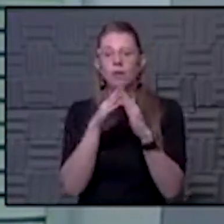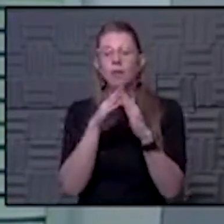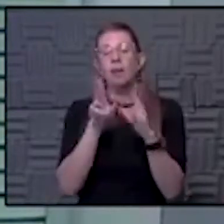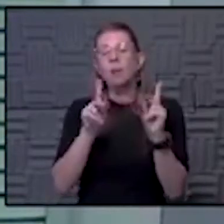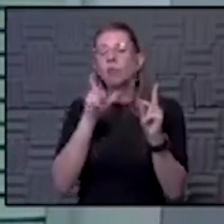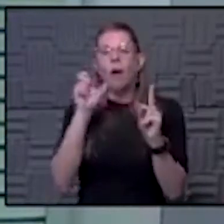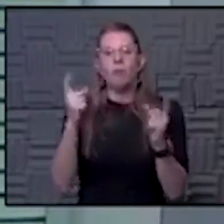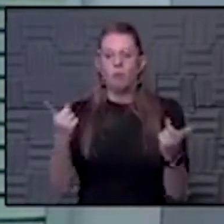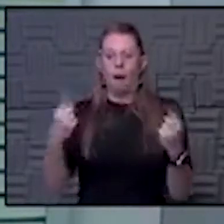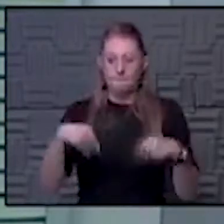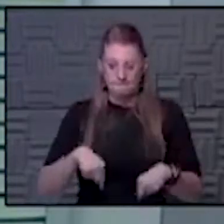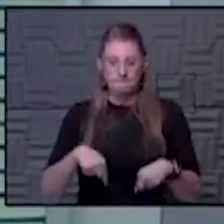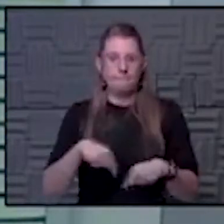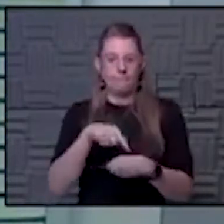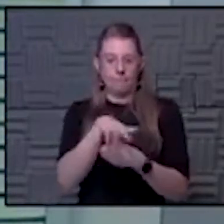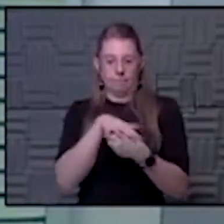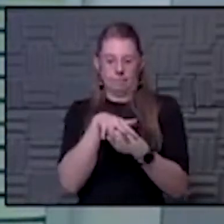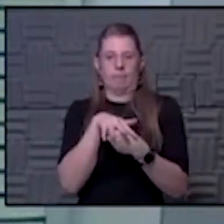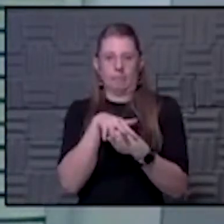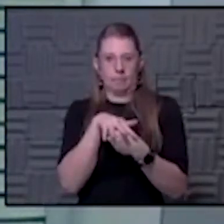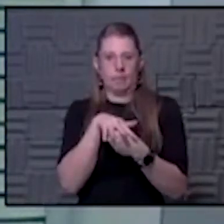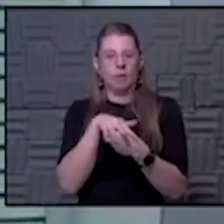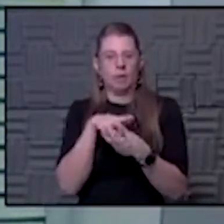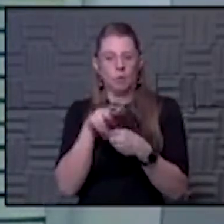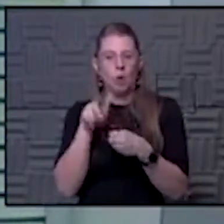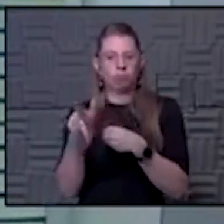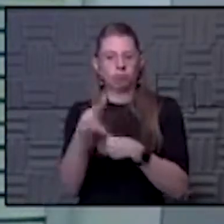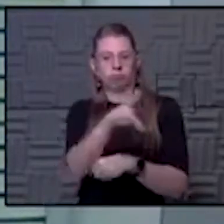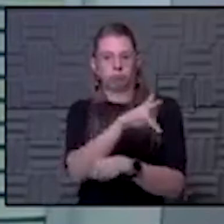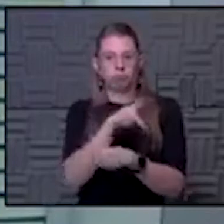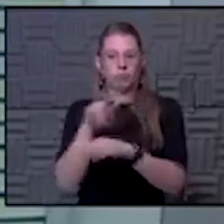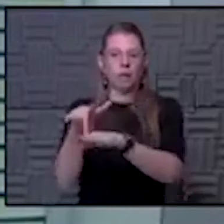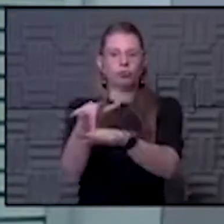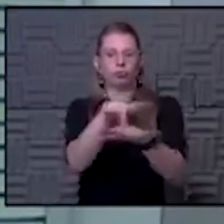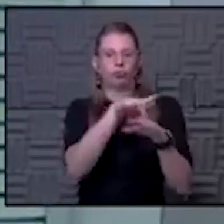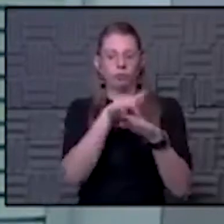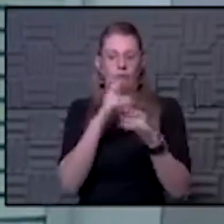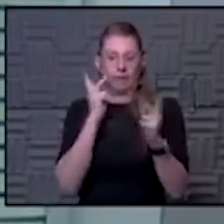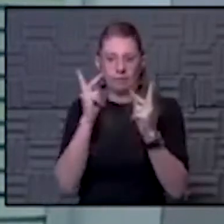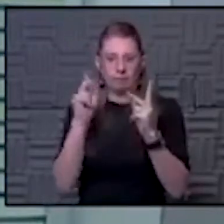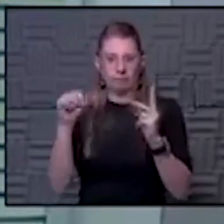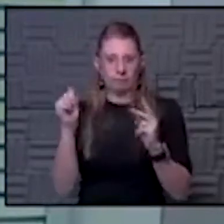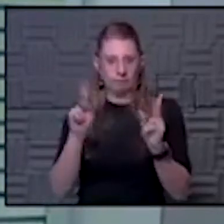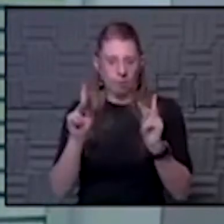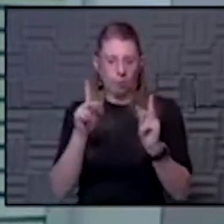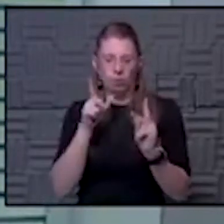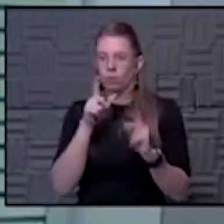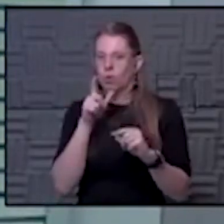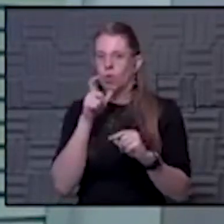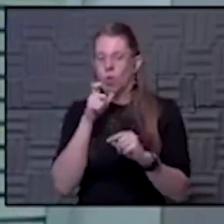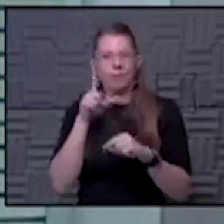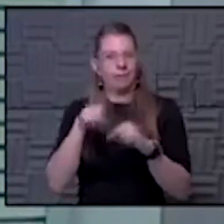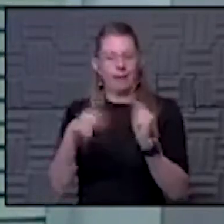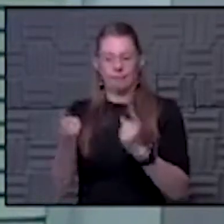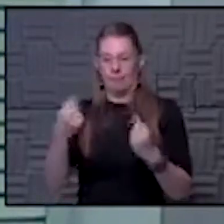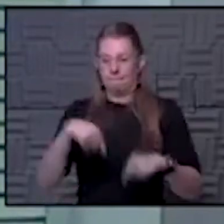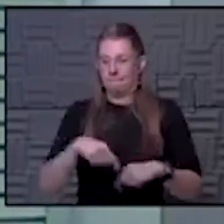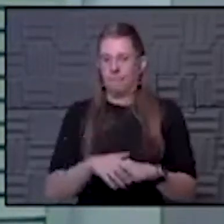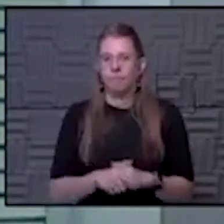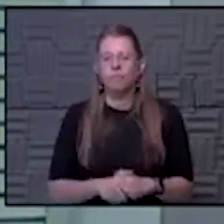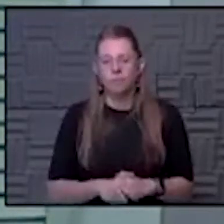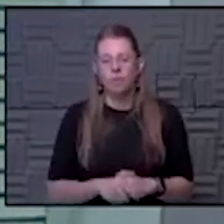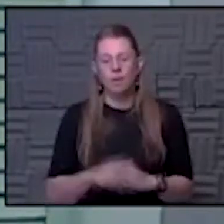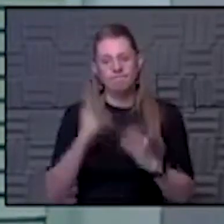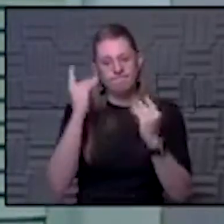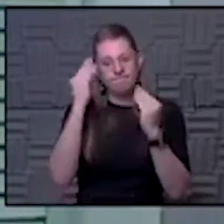necessarily come into a central site. So a lot of thought has been given to that, but nothing more important than involvement by those communities in a firsthand basis